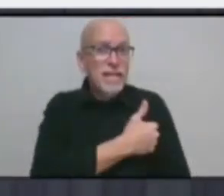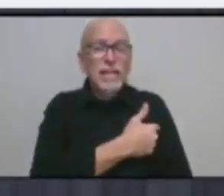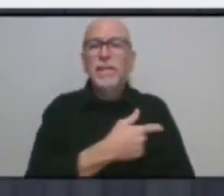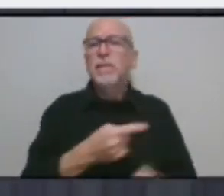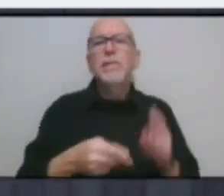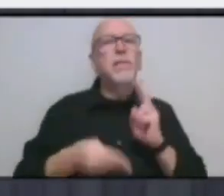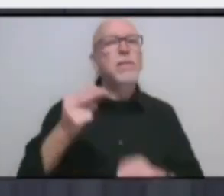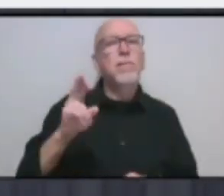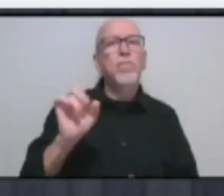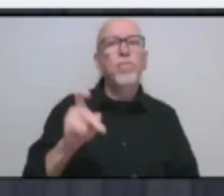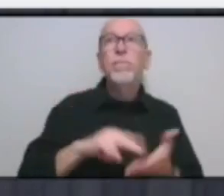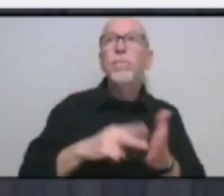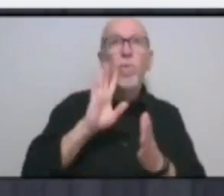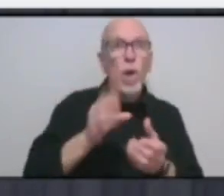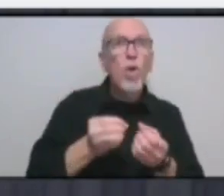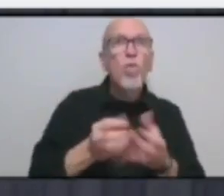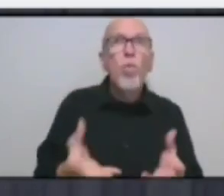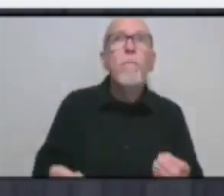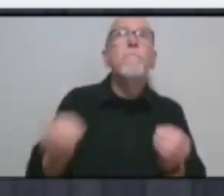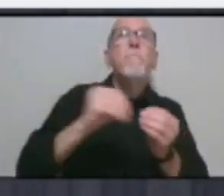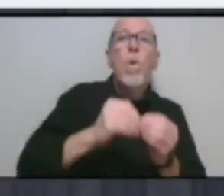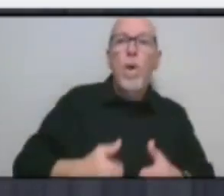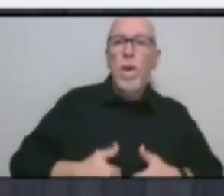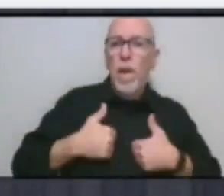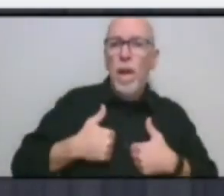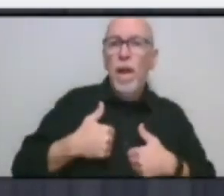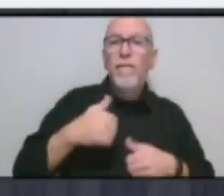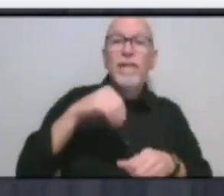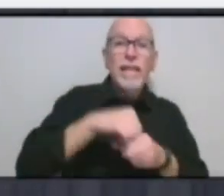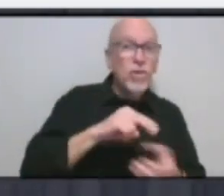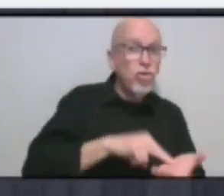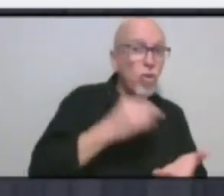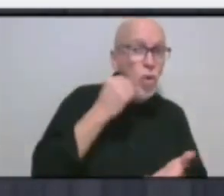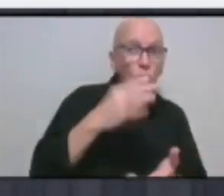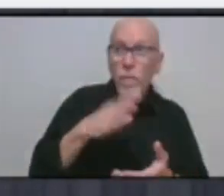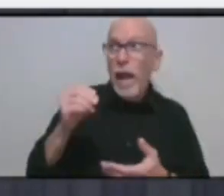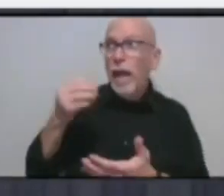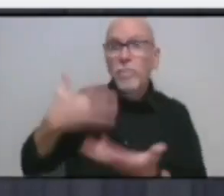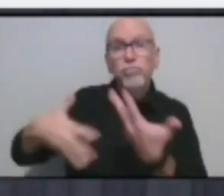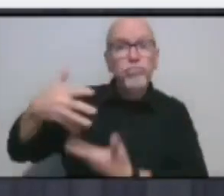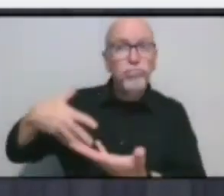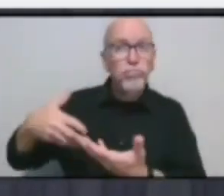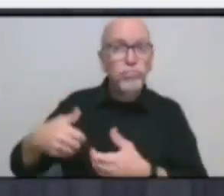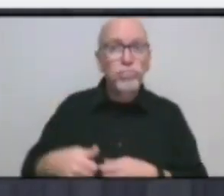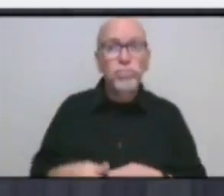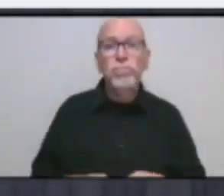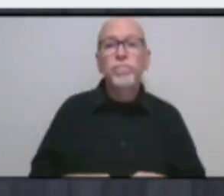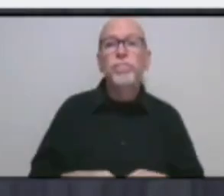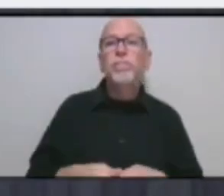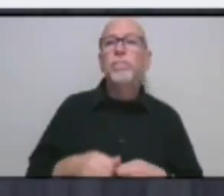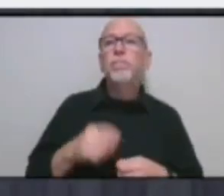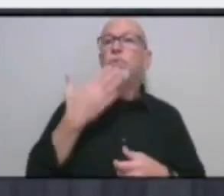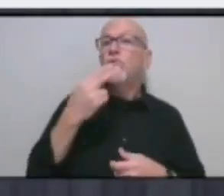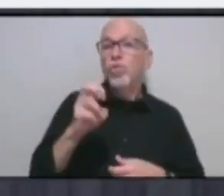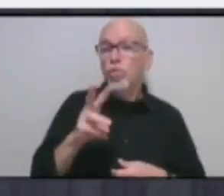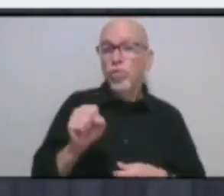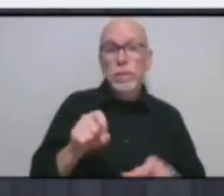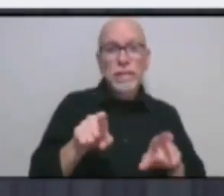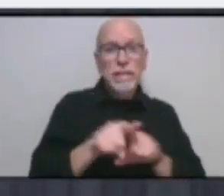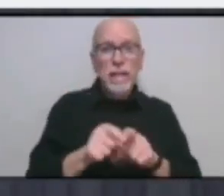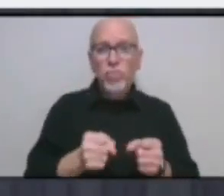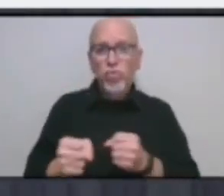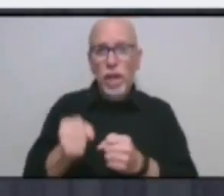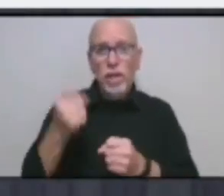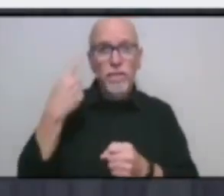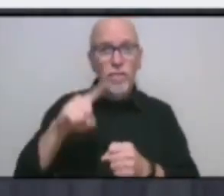losing many lives in and outside of nursing homes. Now, the good news is that the same exact strategies needed to